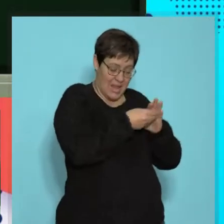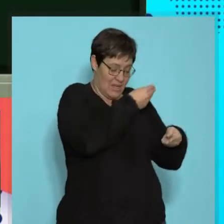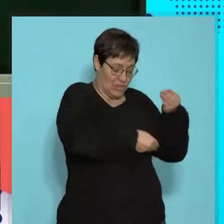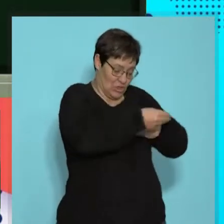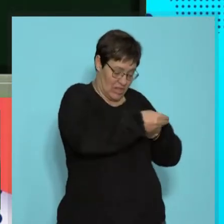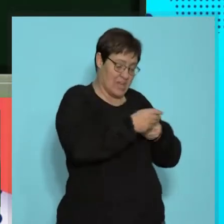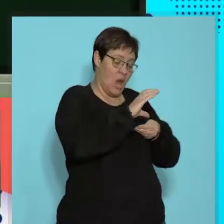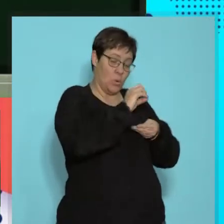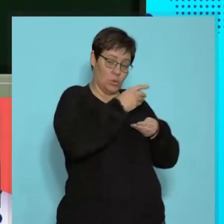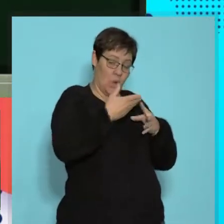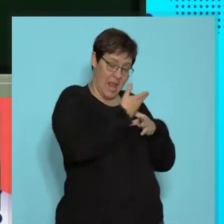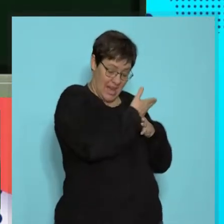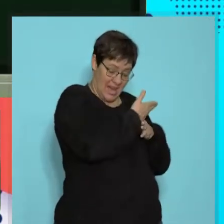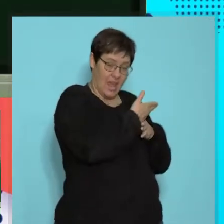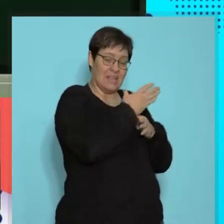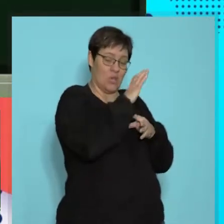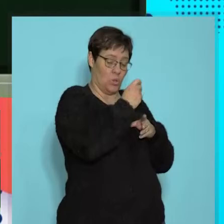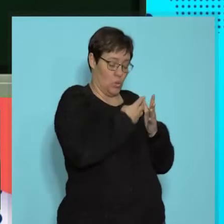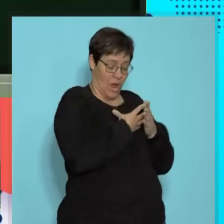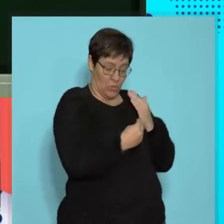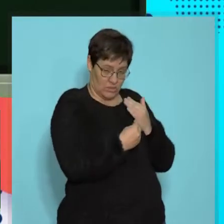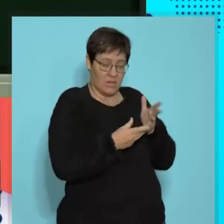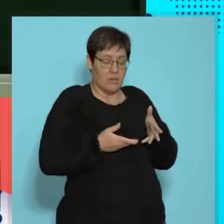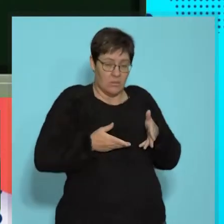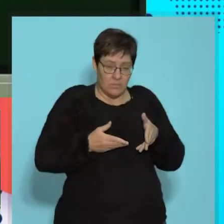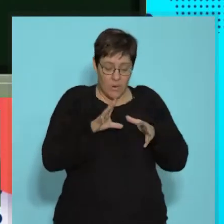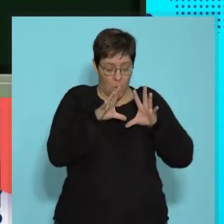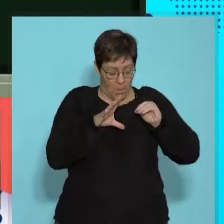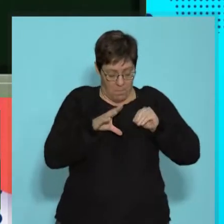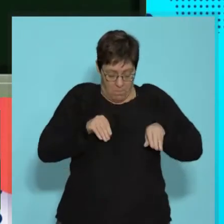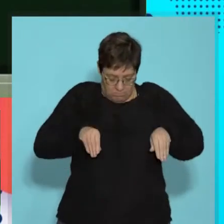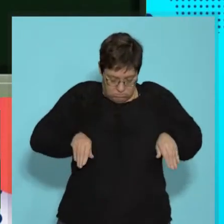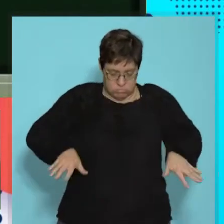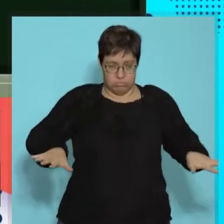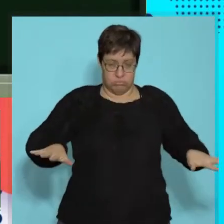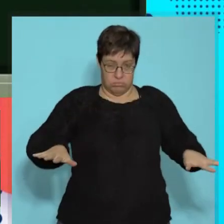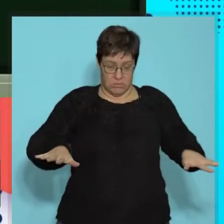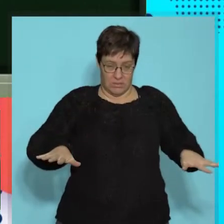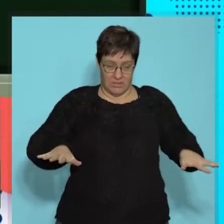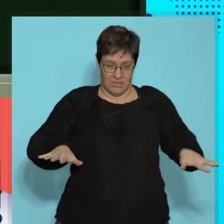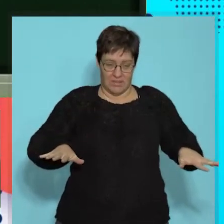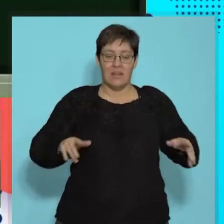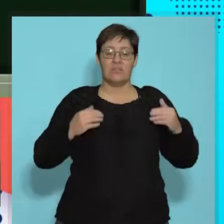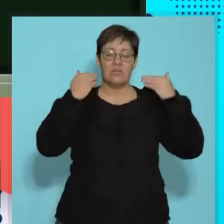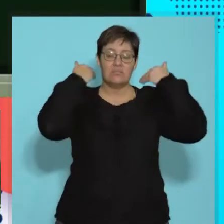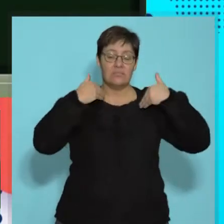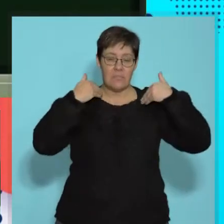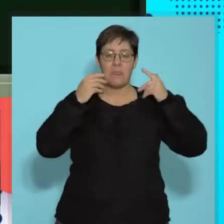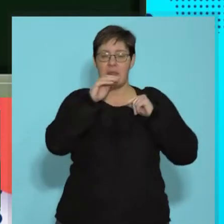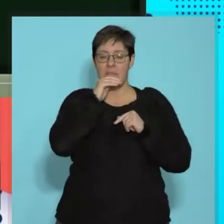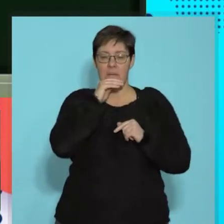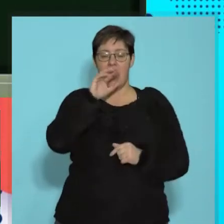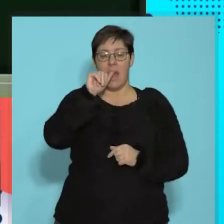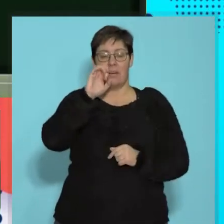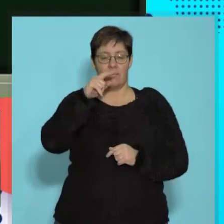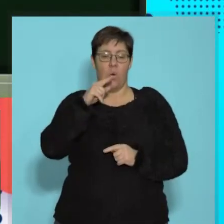into the fish, carbon dioxide goes out, and closes its mouth, and it's got a little slit over here. It's called an apiculum or a gill